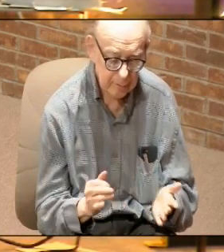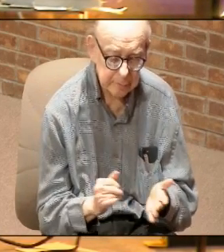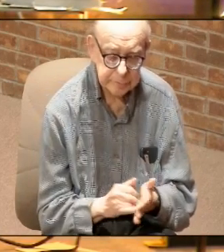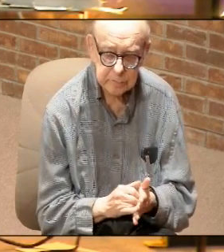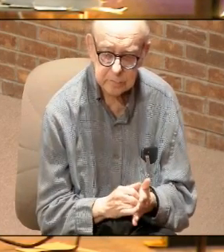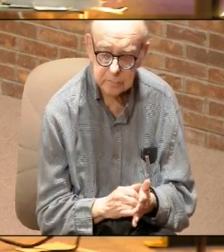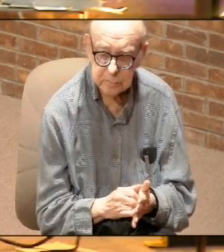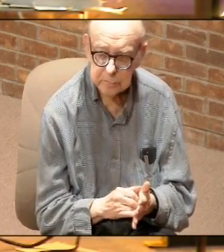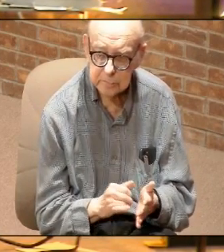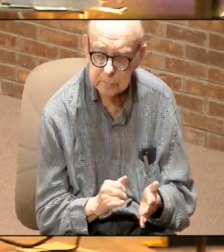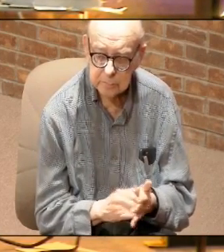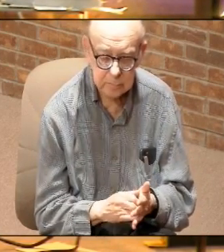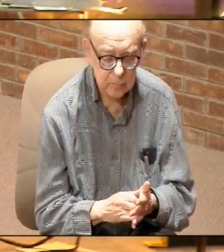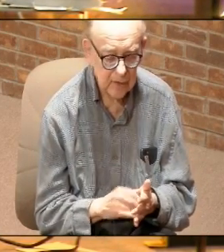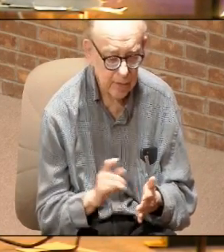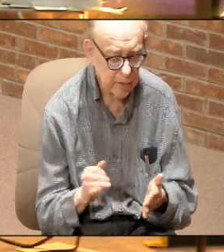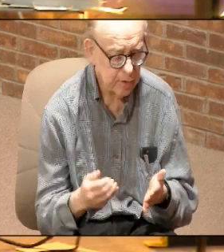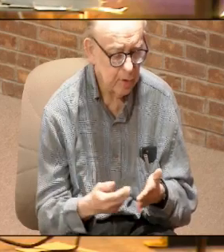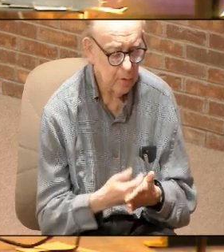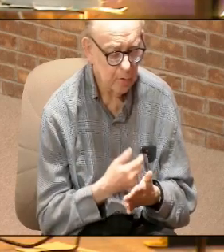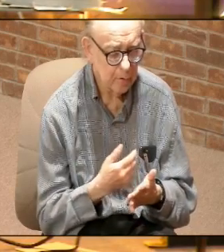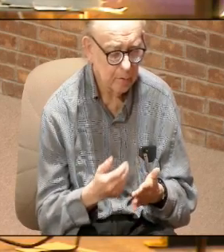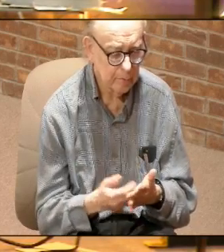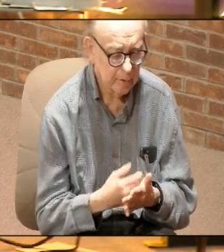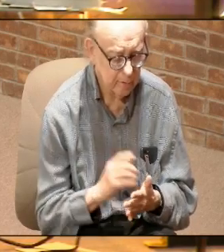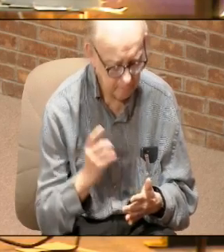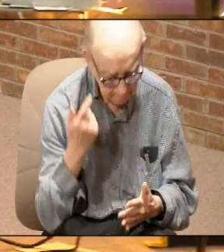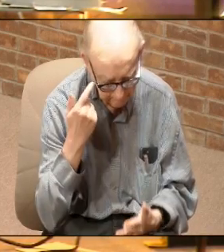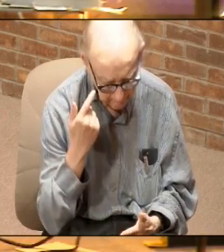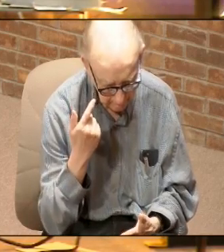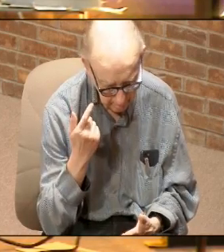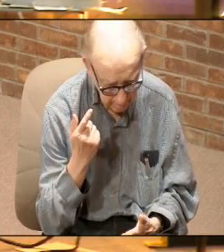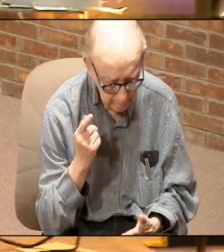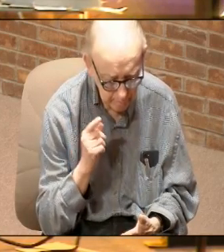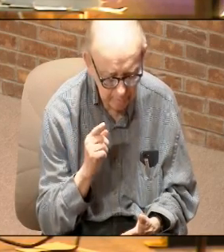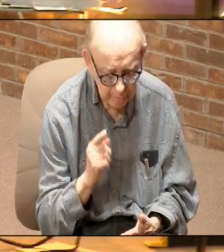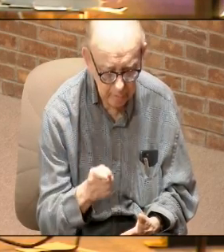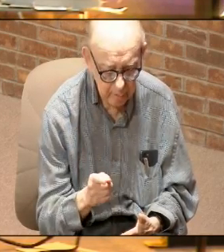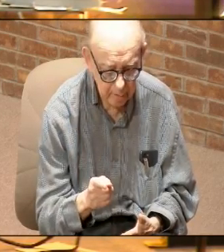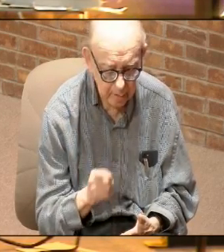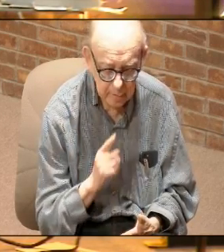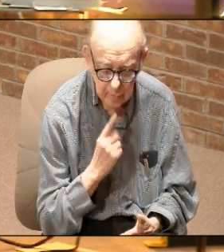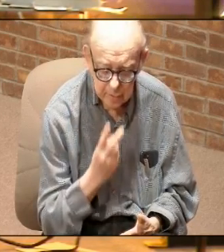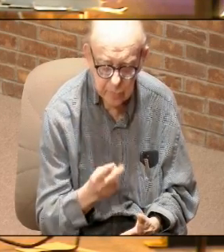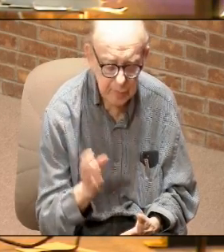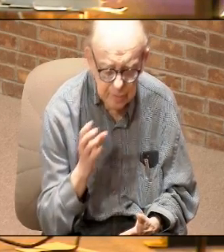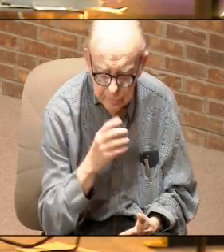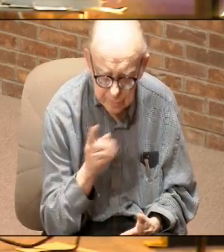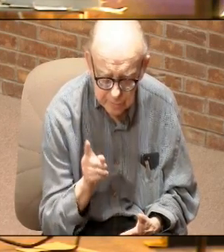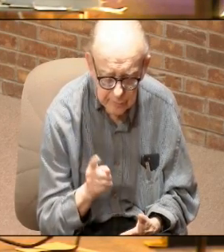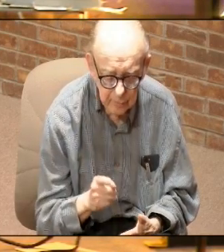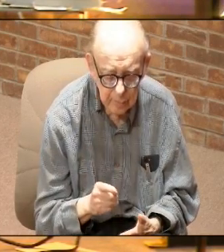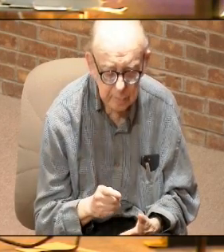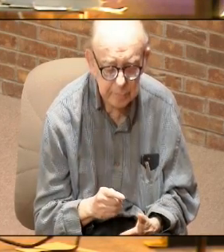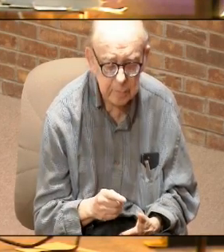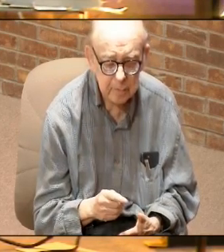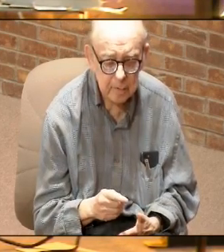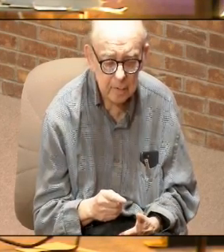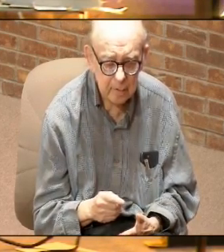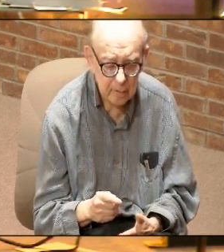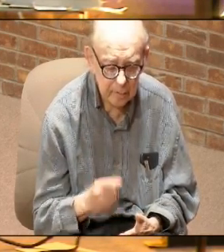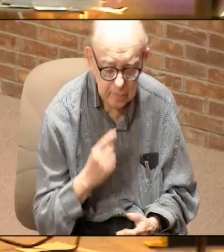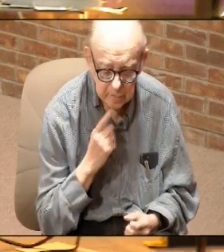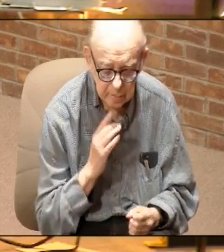that this new government that you have been looking for,